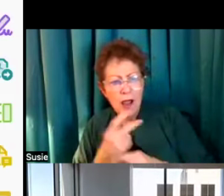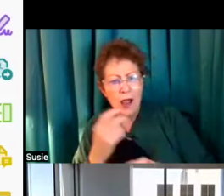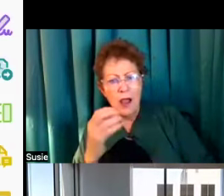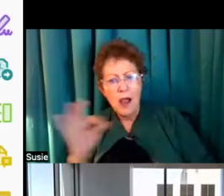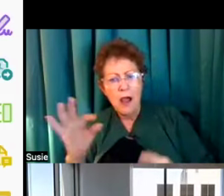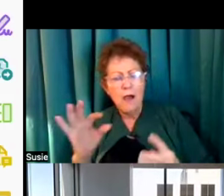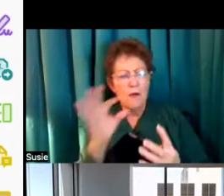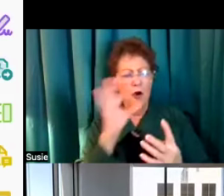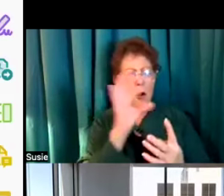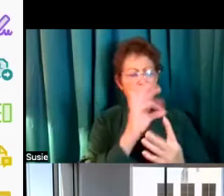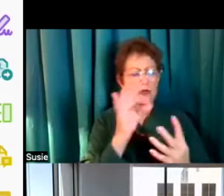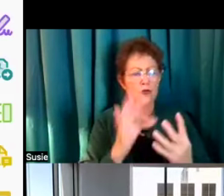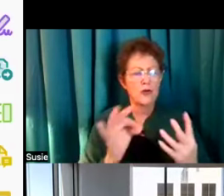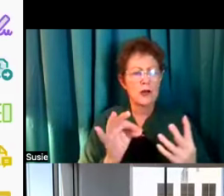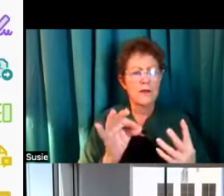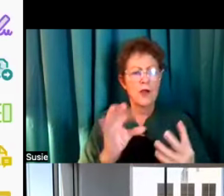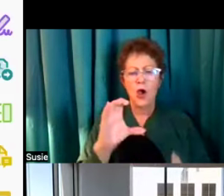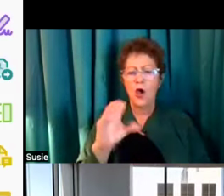corporate form.